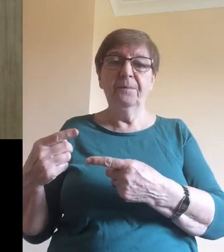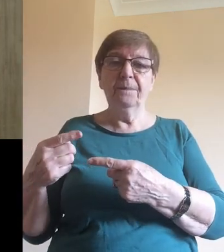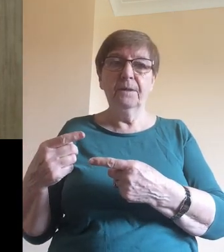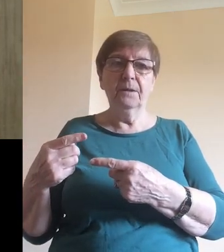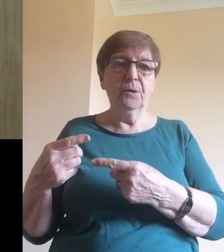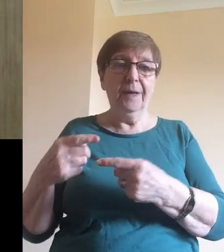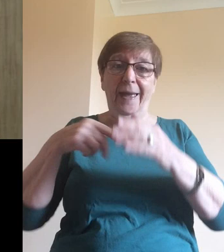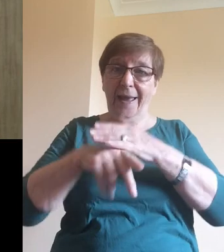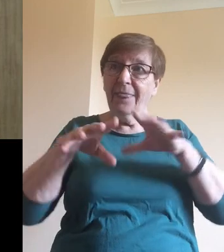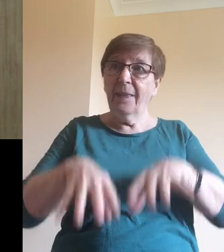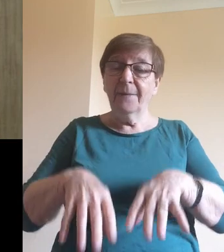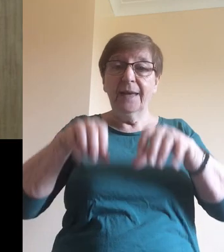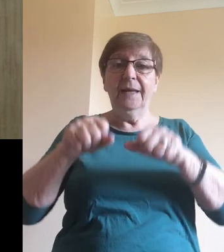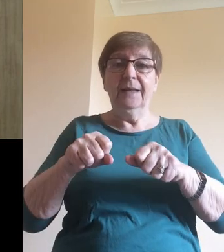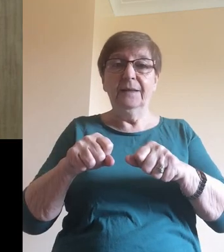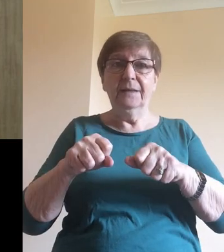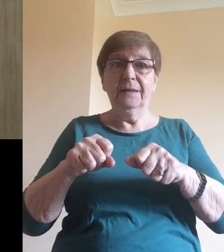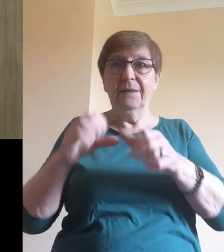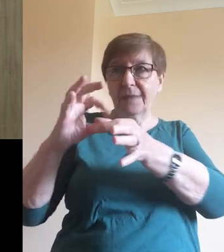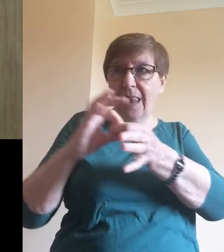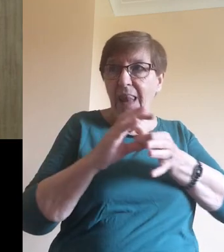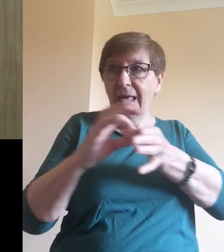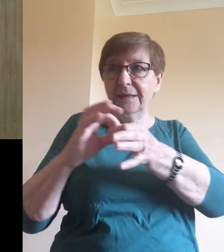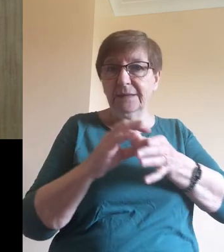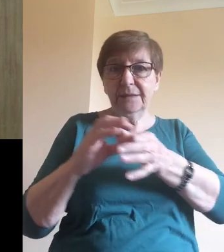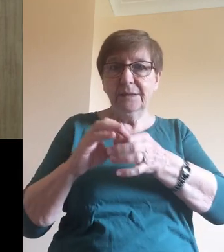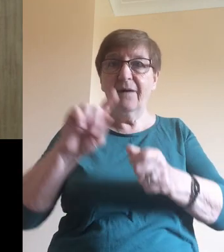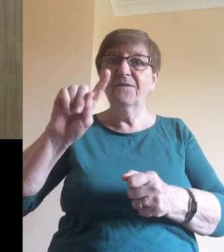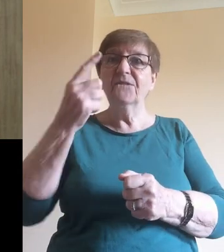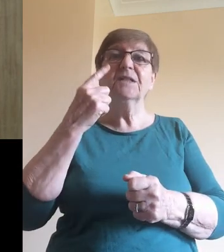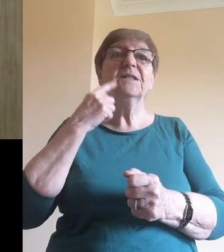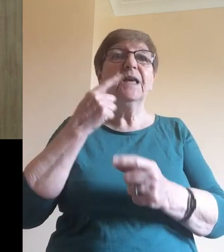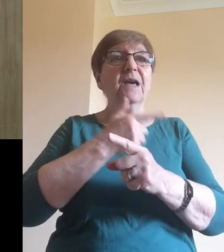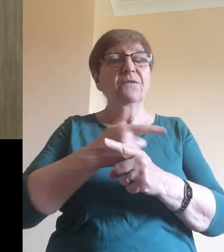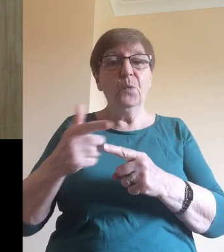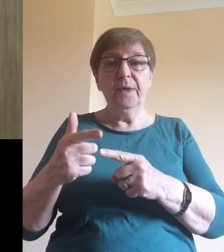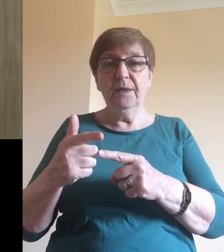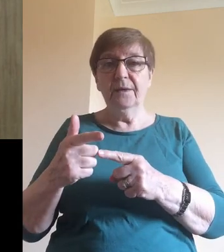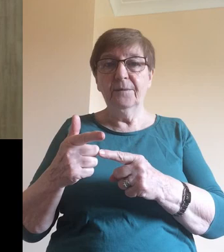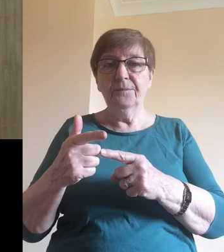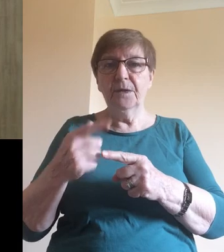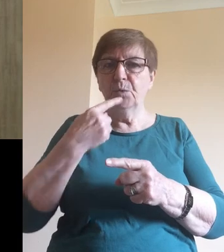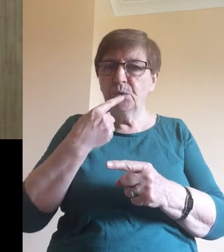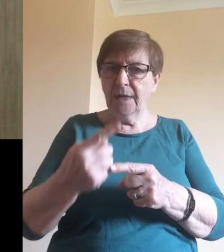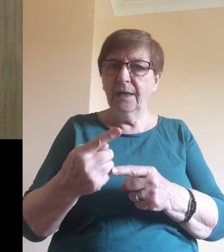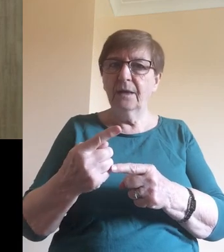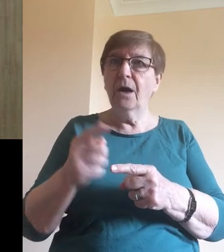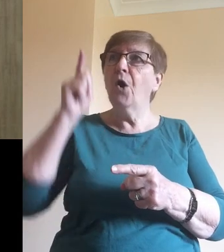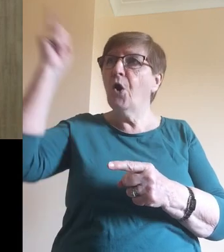No, in the beginning is linked to first day of the week to say that